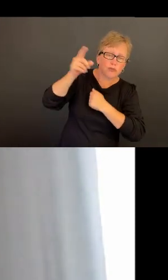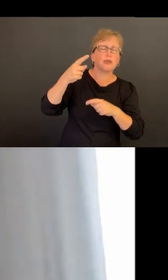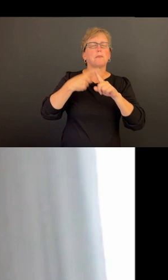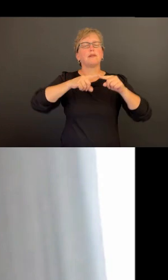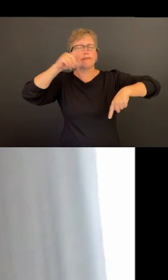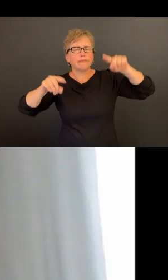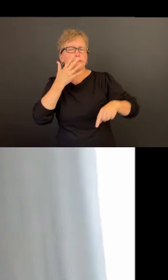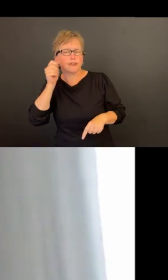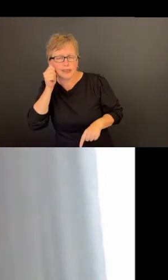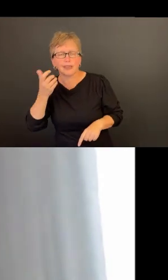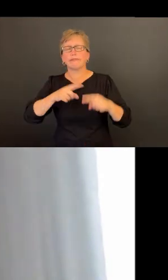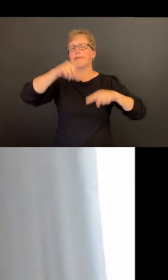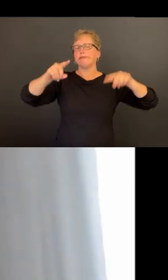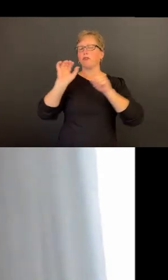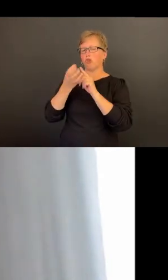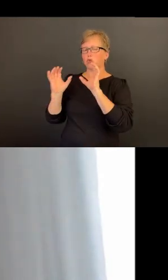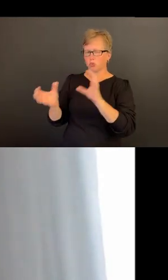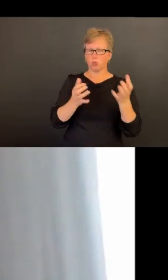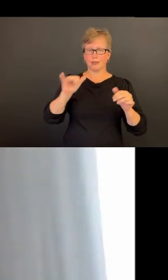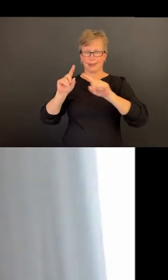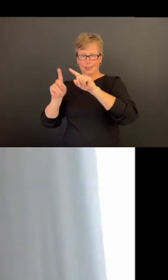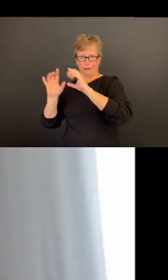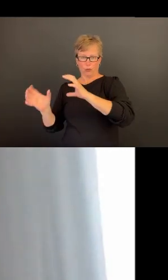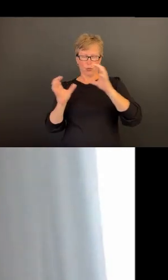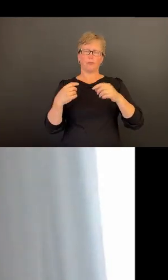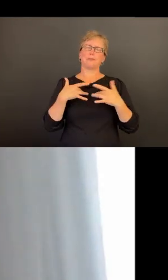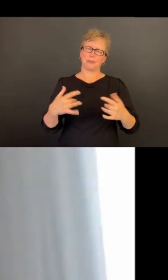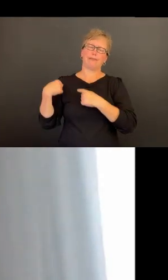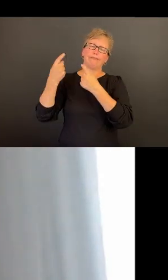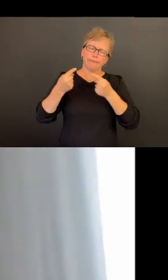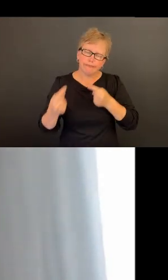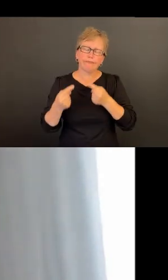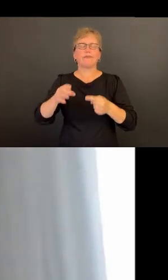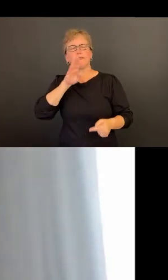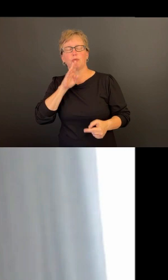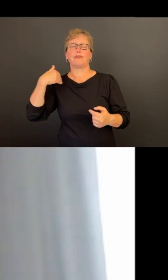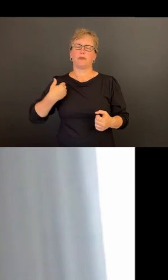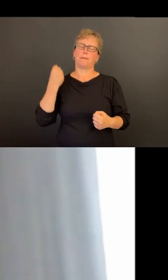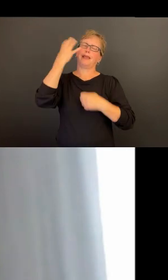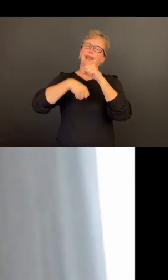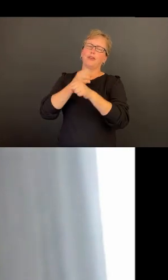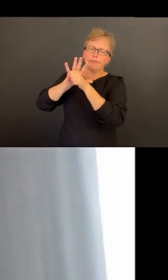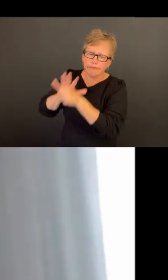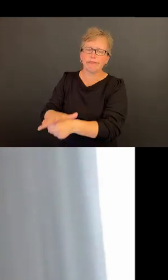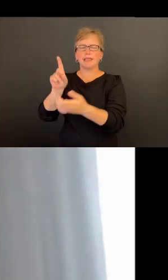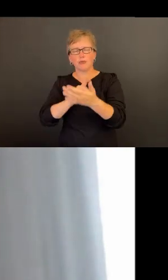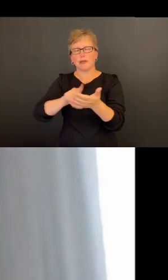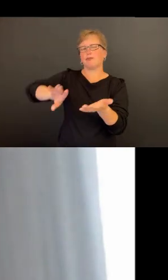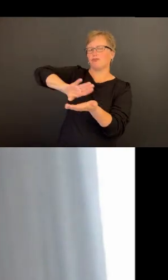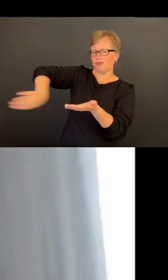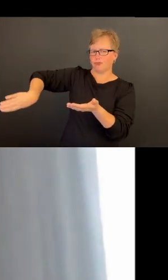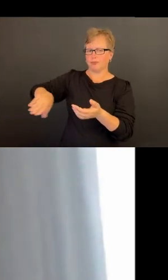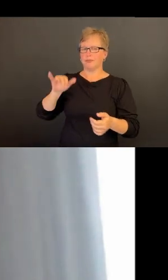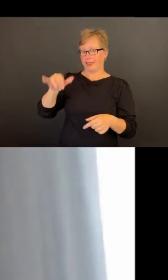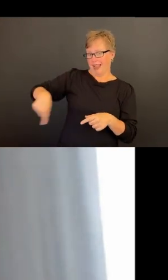as military, LGBTQ, Native and rural communities, and then racial and ethnic groups as well, all